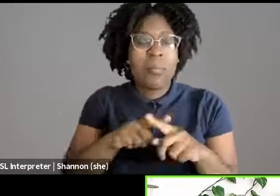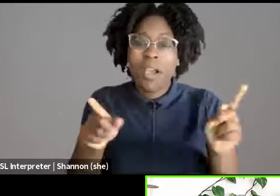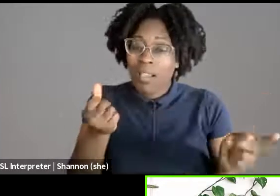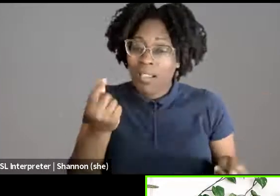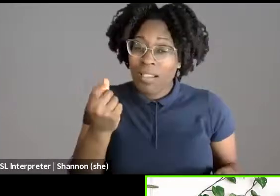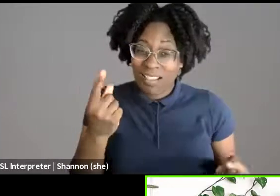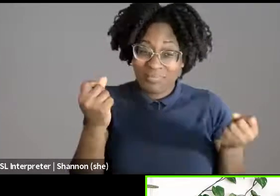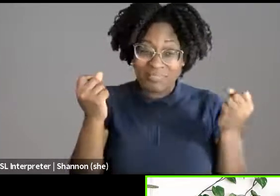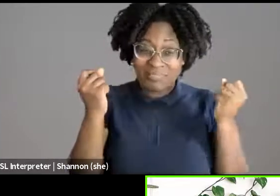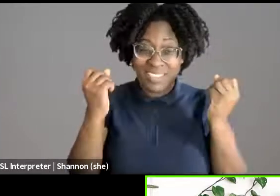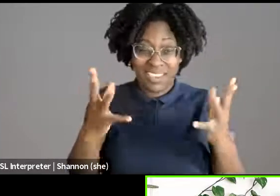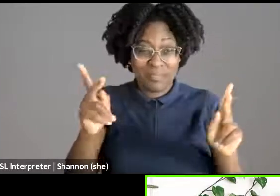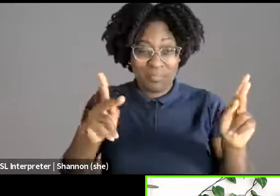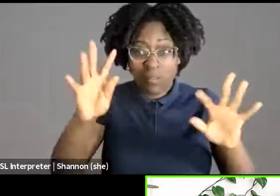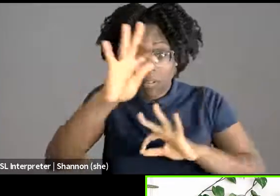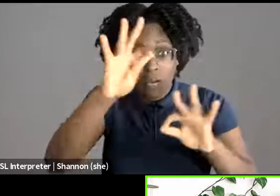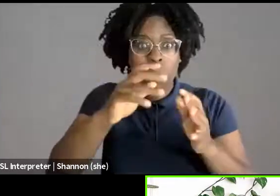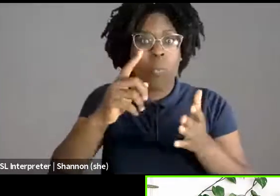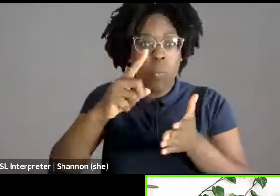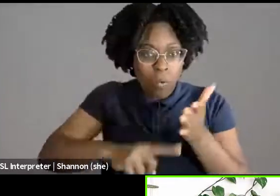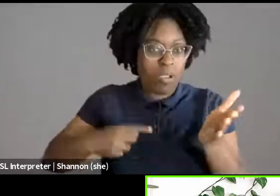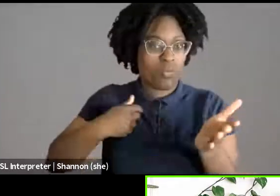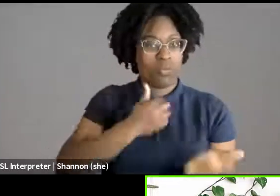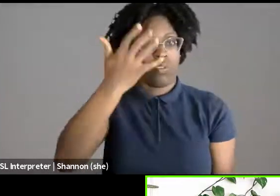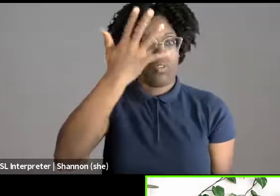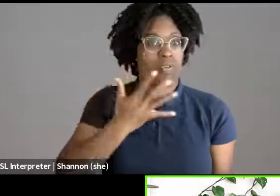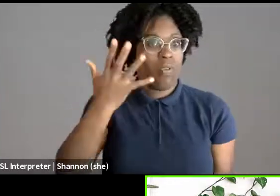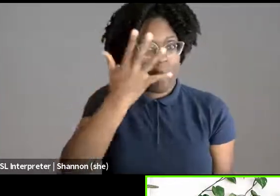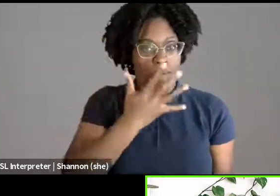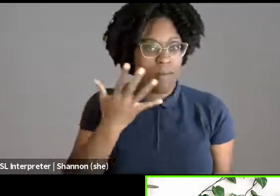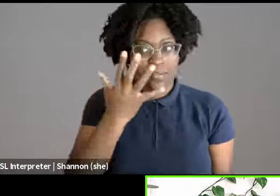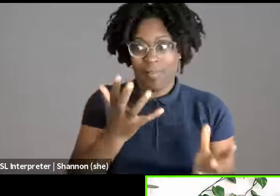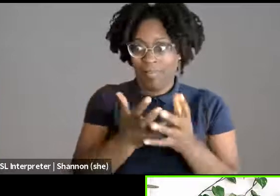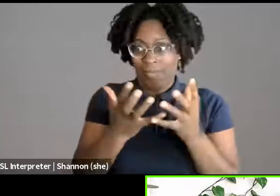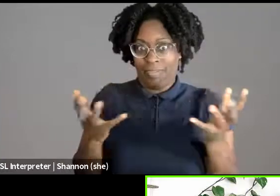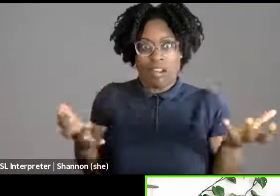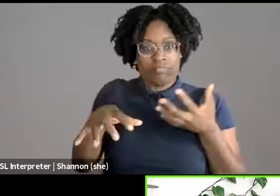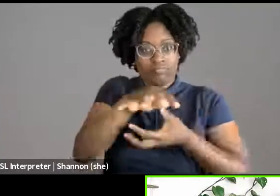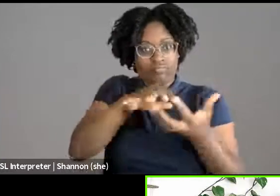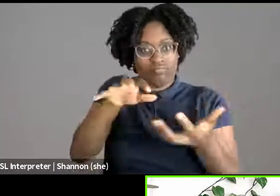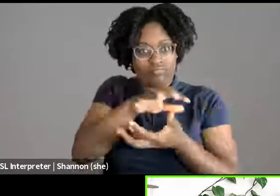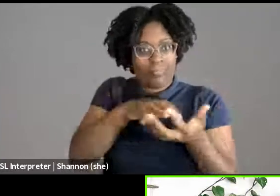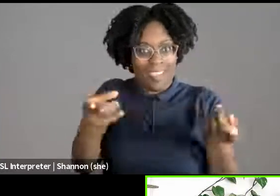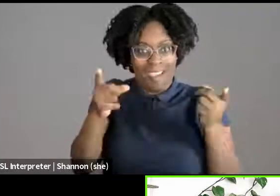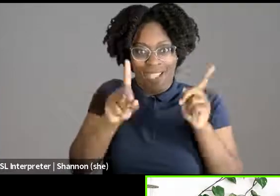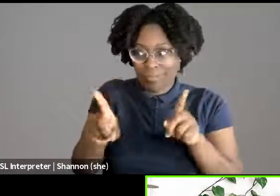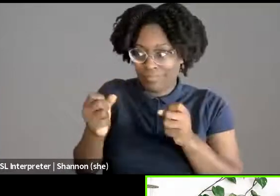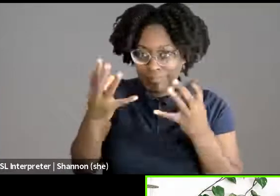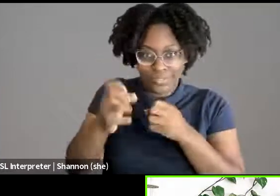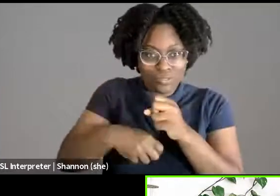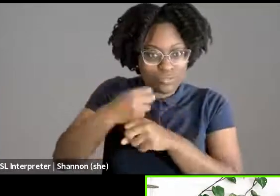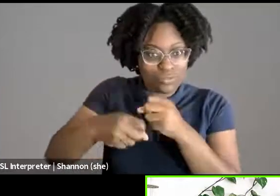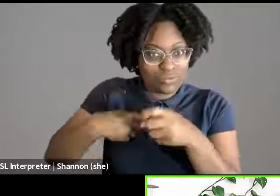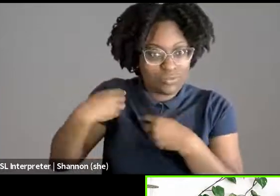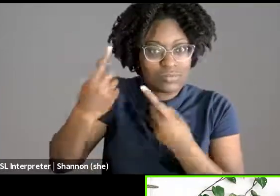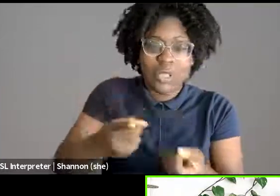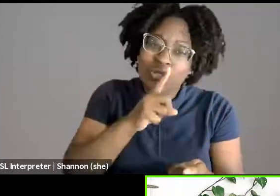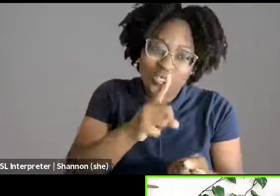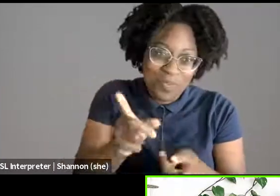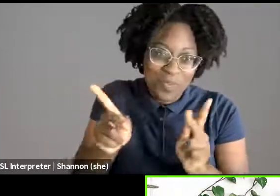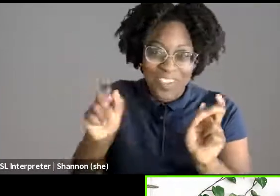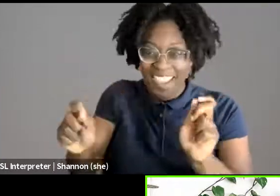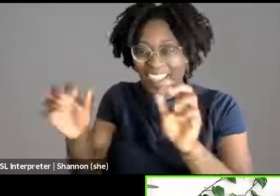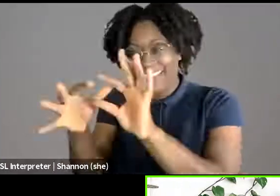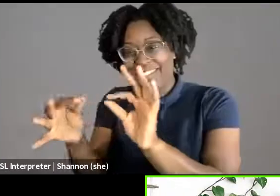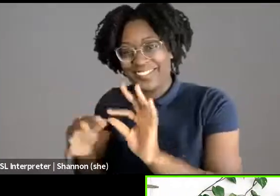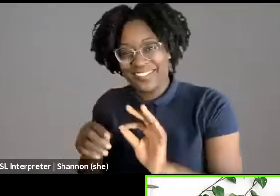look like. So those are just some starting points. I'm sure other Yeah. folks who are Native in the chat can add to these, but these are just the tips